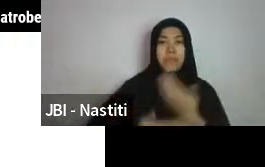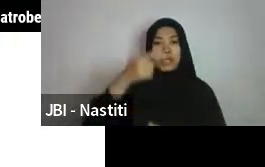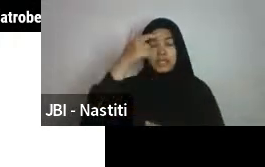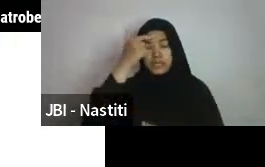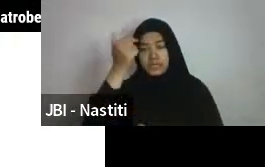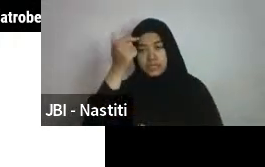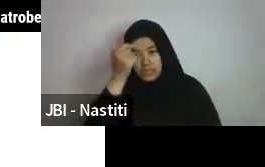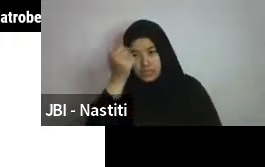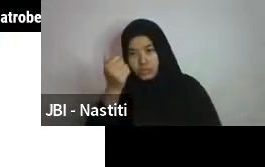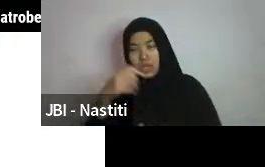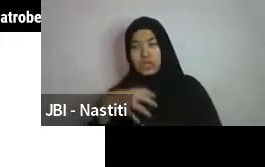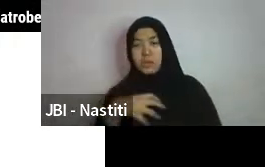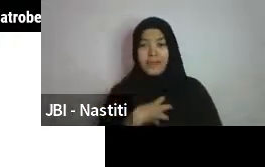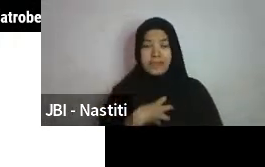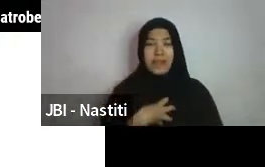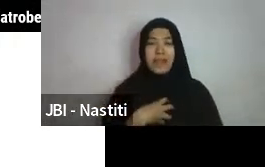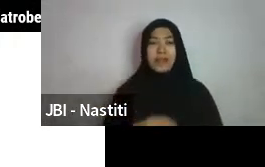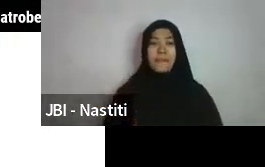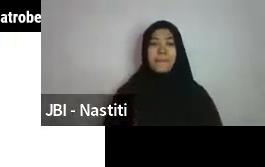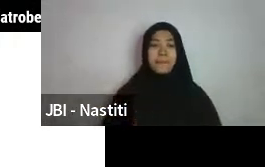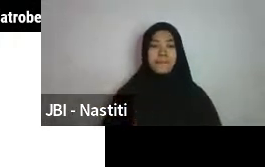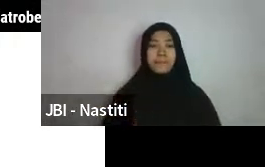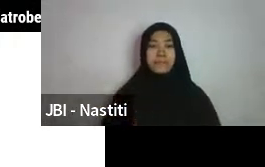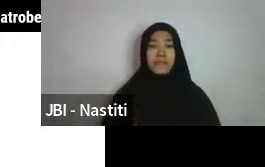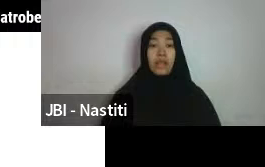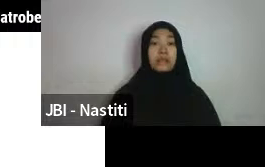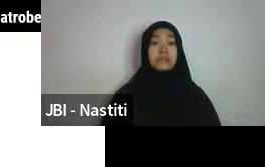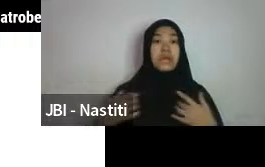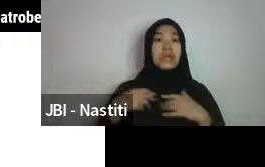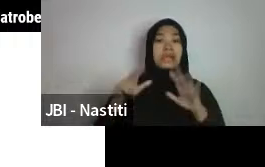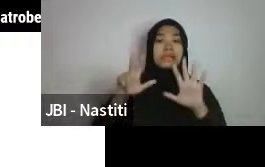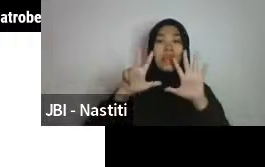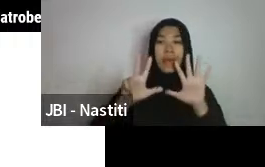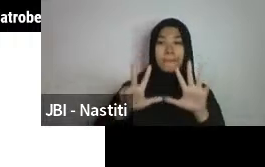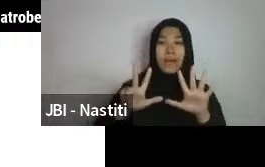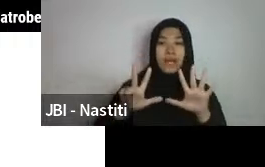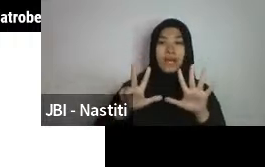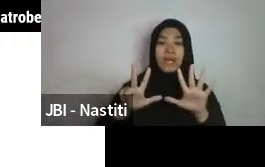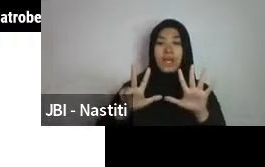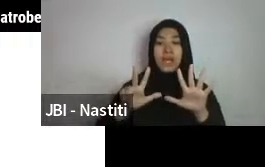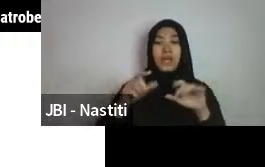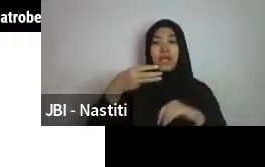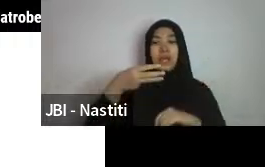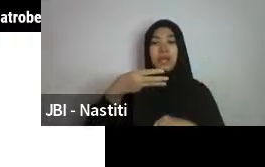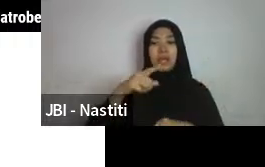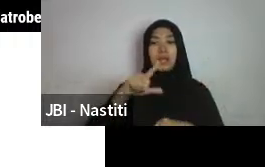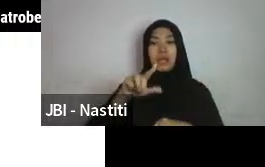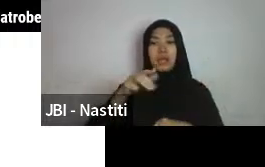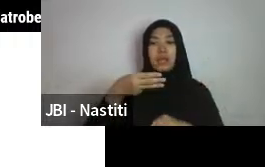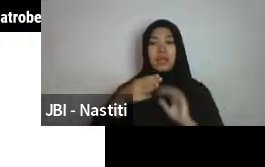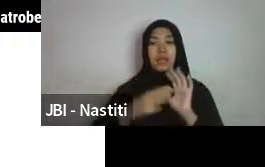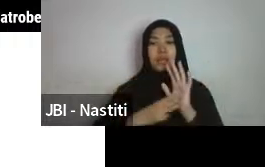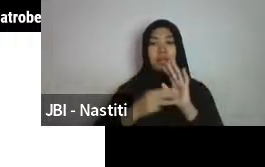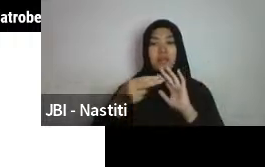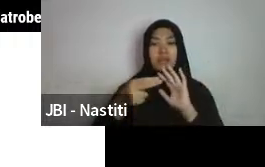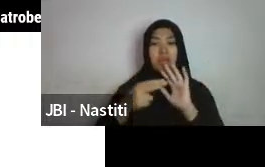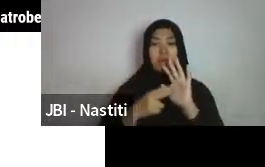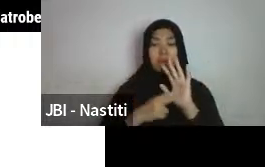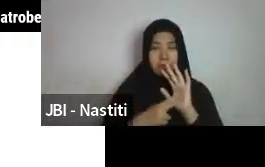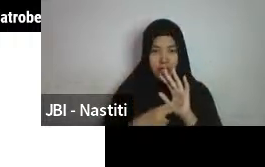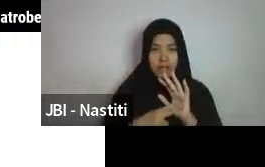8 elements, which together are believed to reflect an effective mental health service for people with intellectual